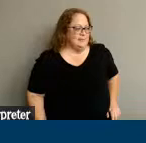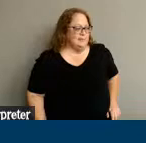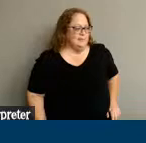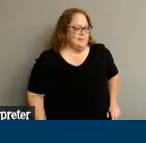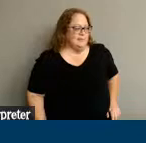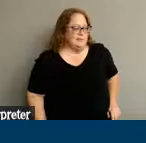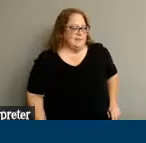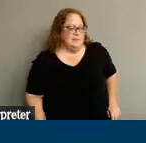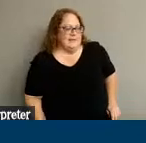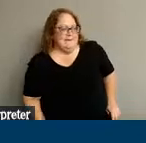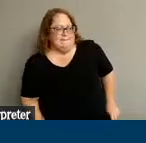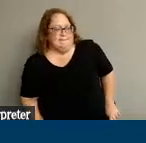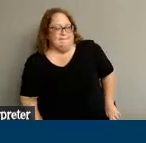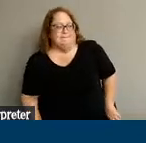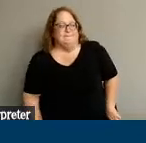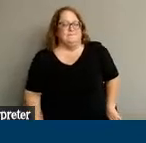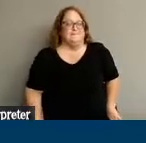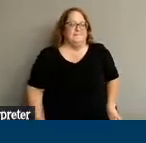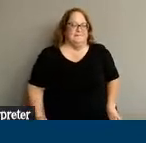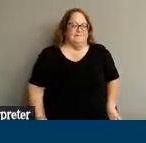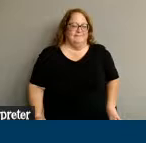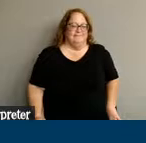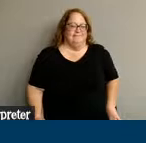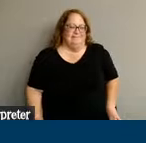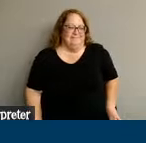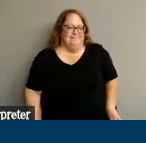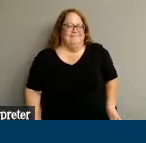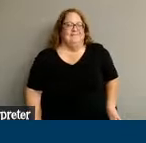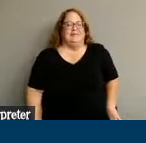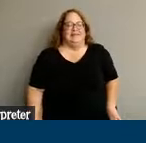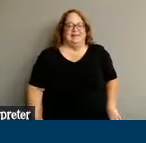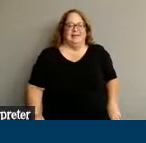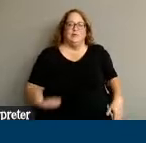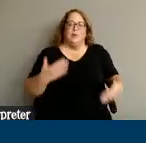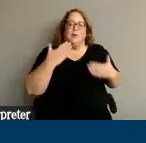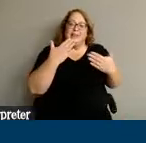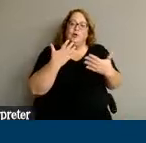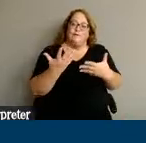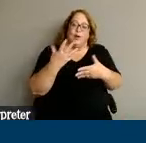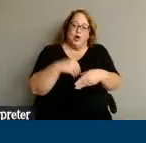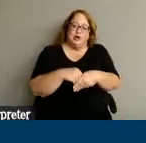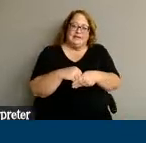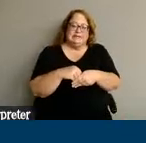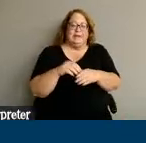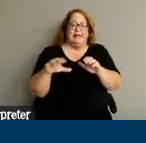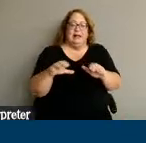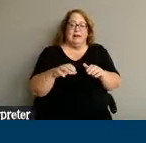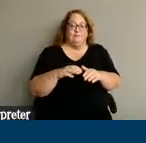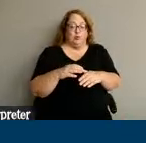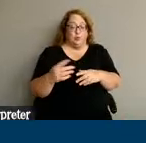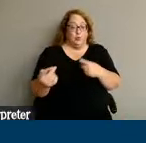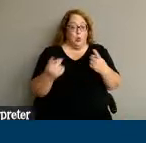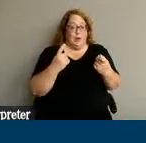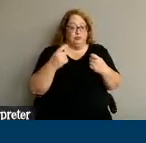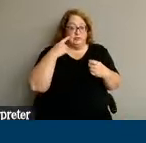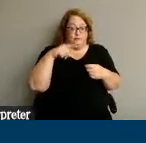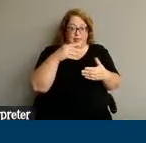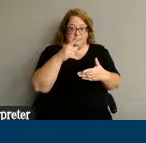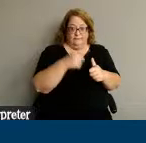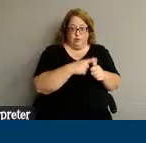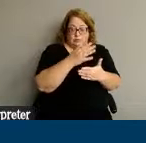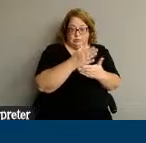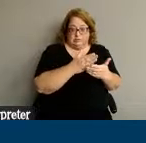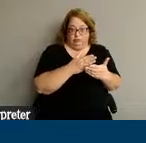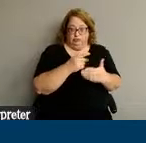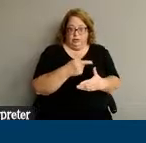All right, thank you all for being great participants in that activity. Are there any questions for this first